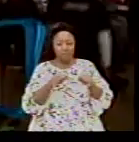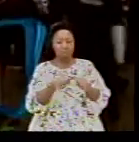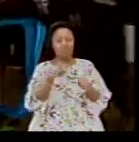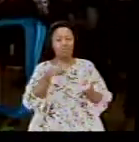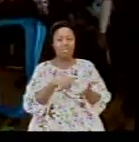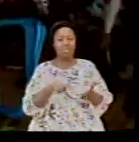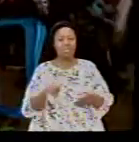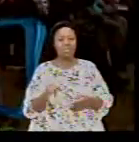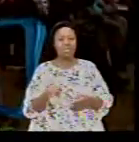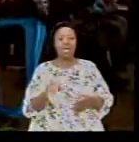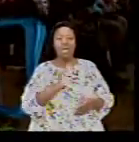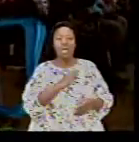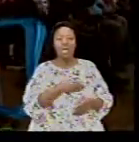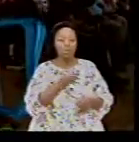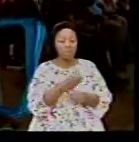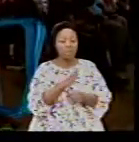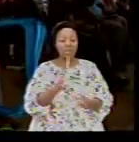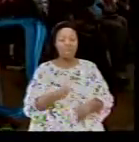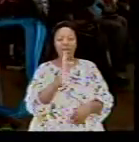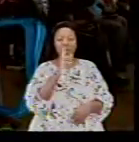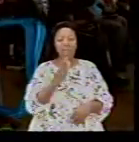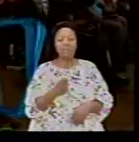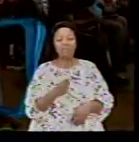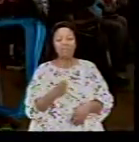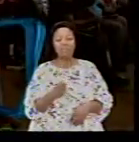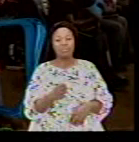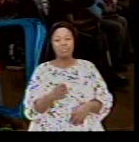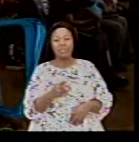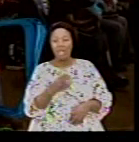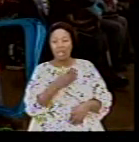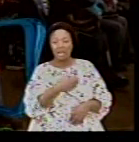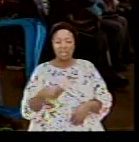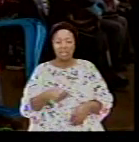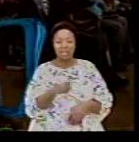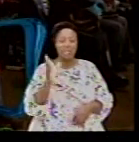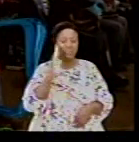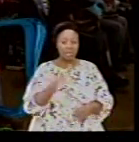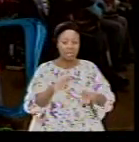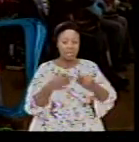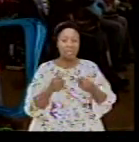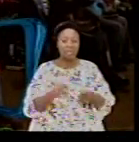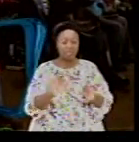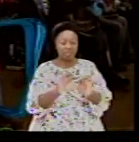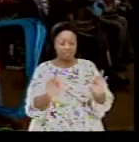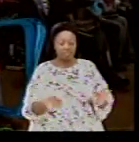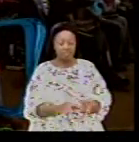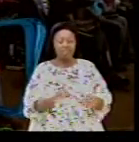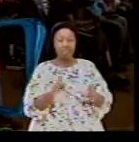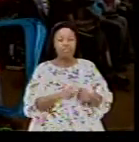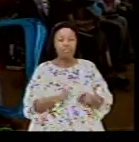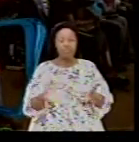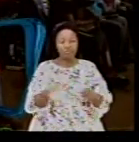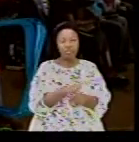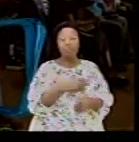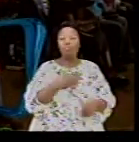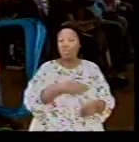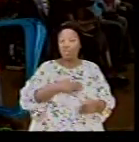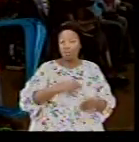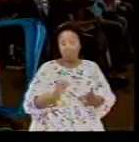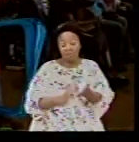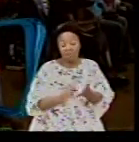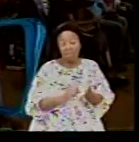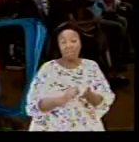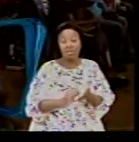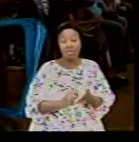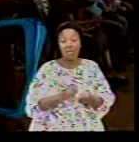standing. Our counselors are there, and they will give you sleeves to fill. Fill correctly so